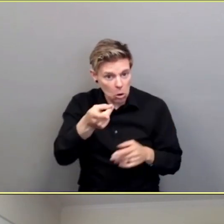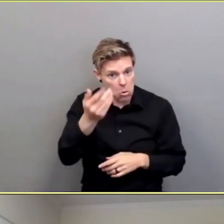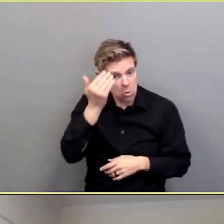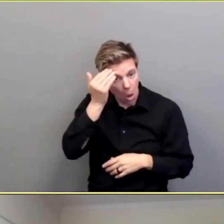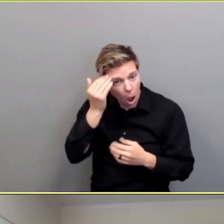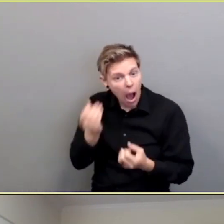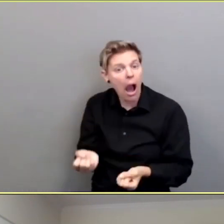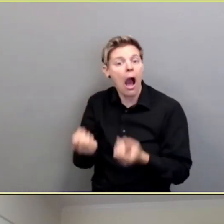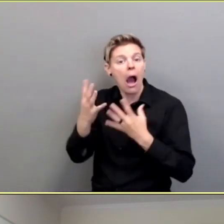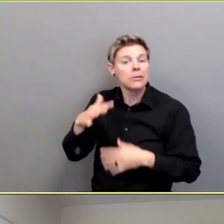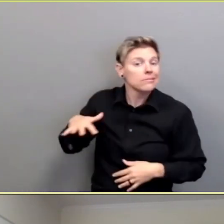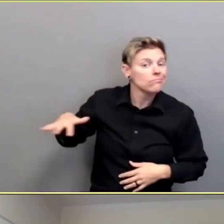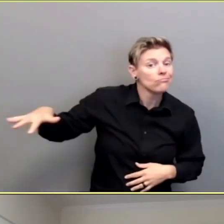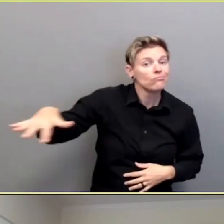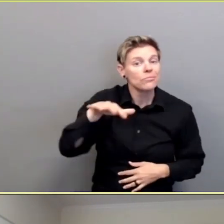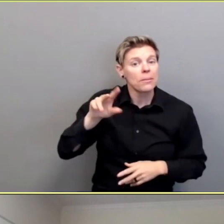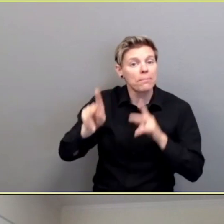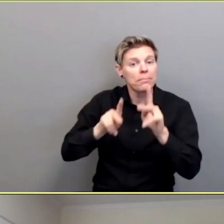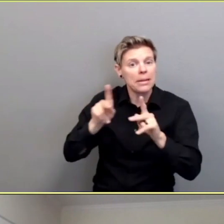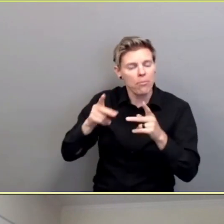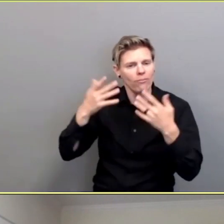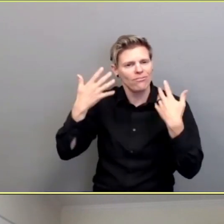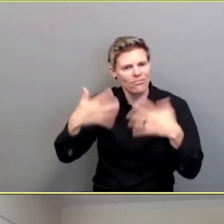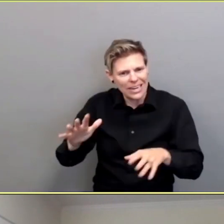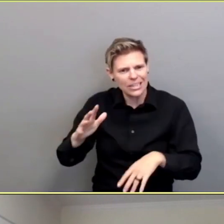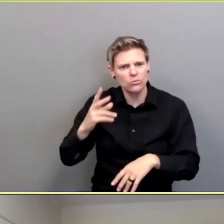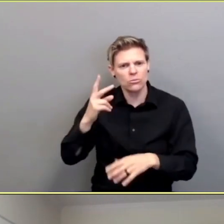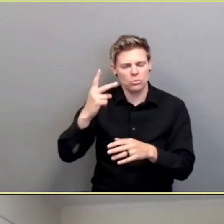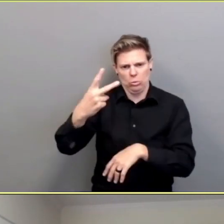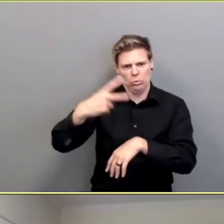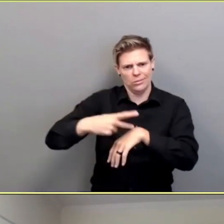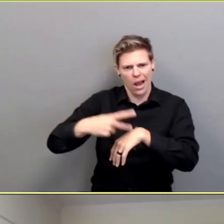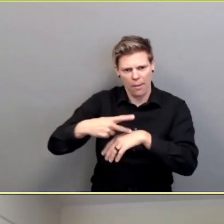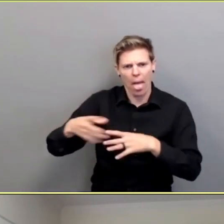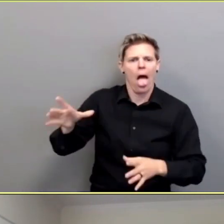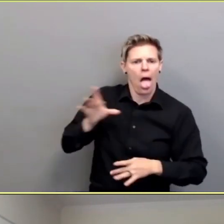you could share with us about that? Thank you.